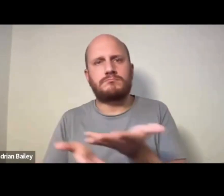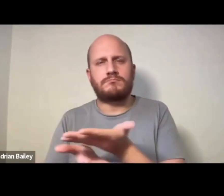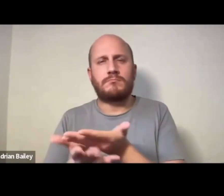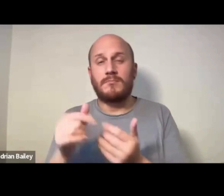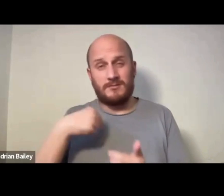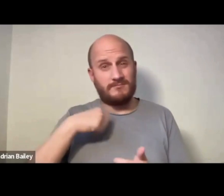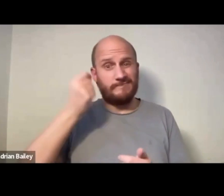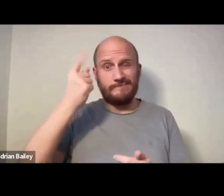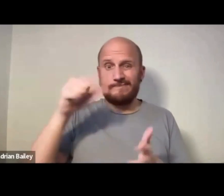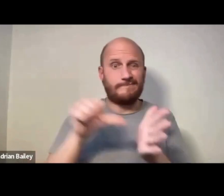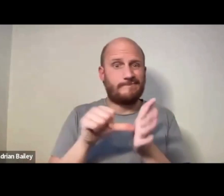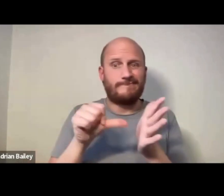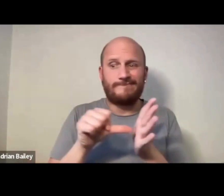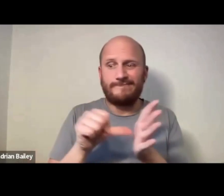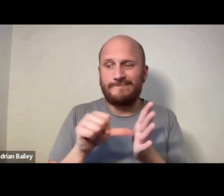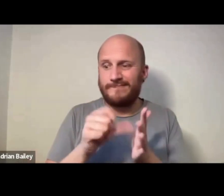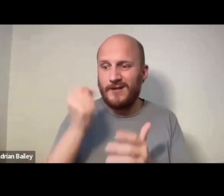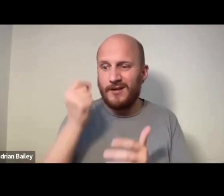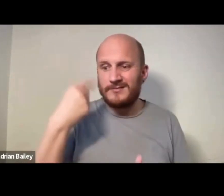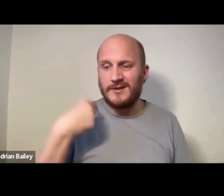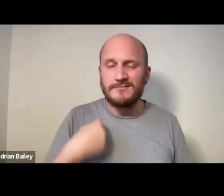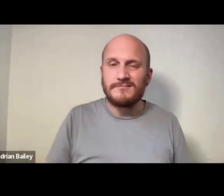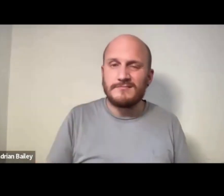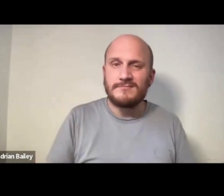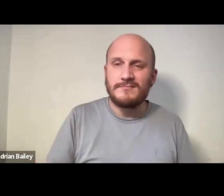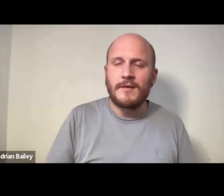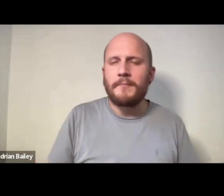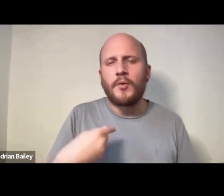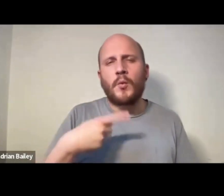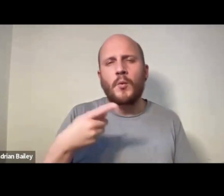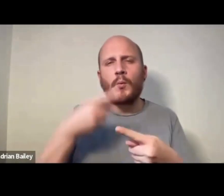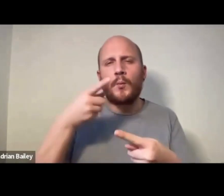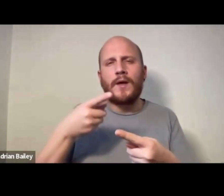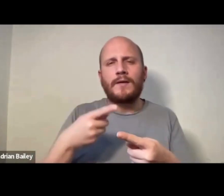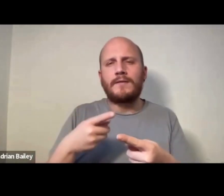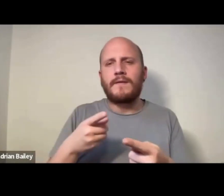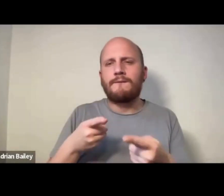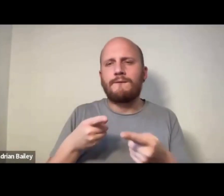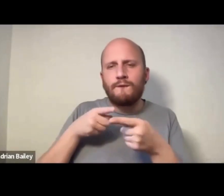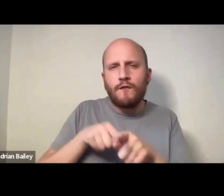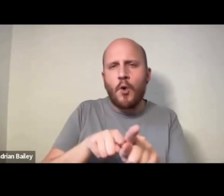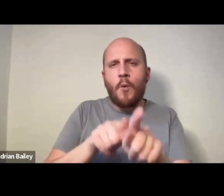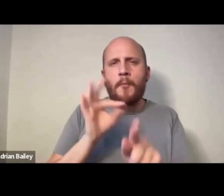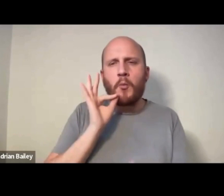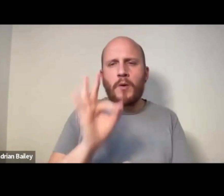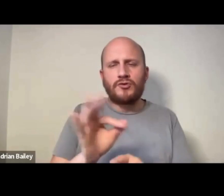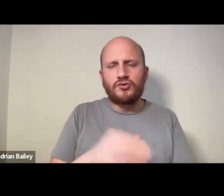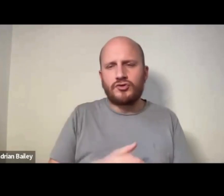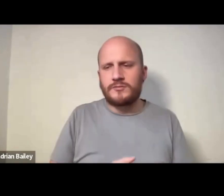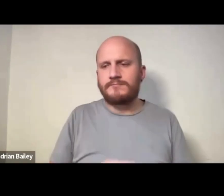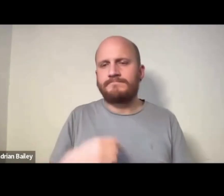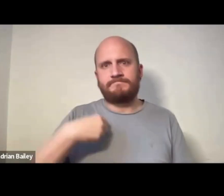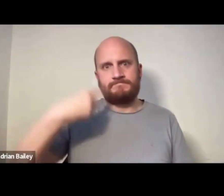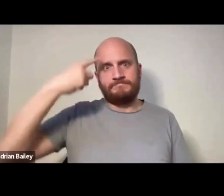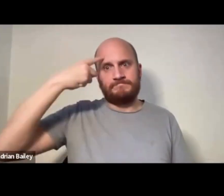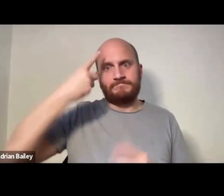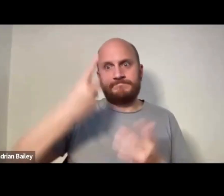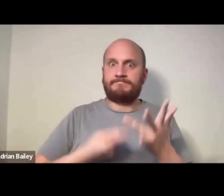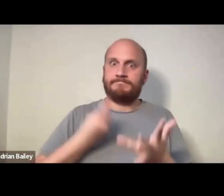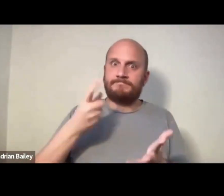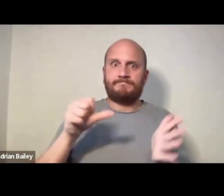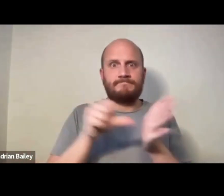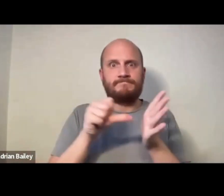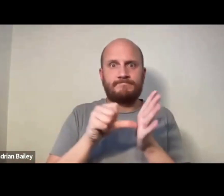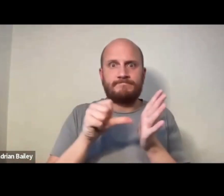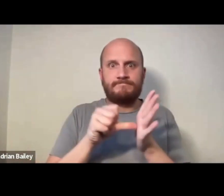sure. It makes sense. And maybe just a quick follow-up, because as you were talking, I was also thinking like one of the challenges I think we specifically have in our